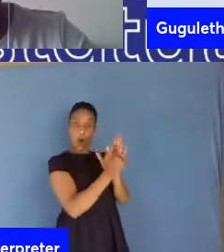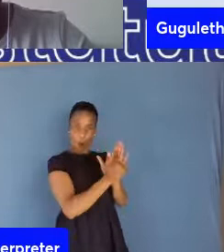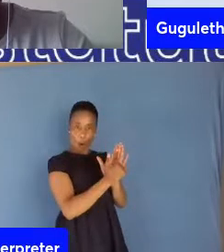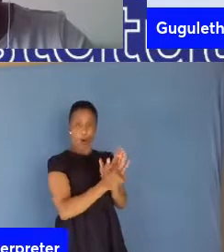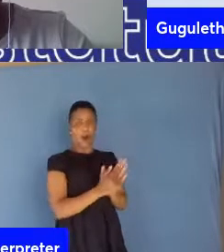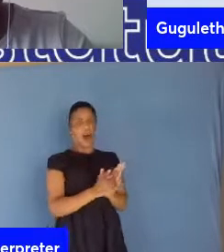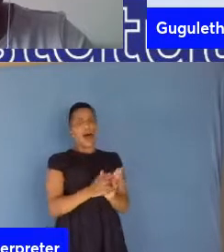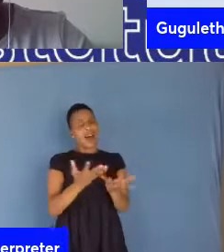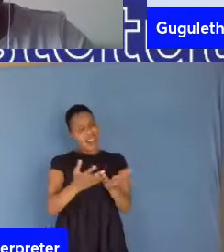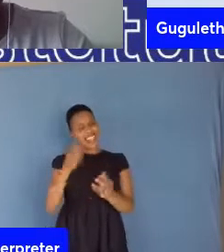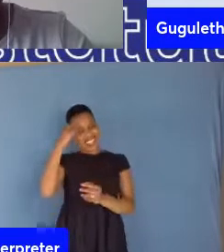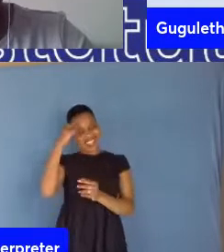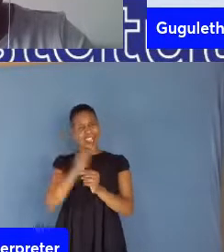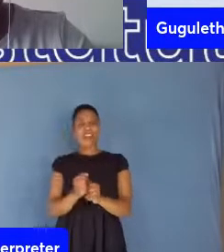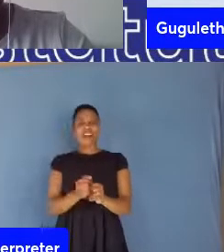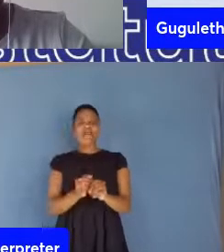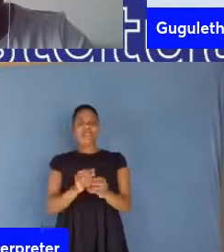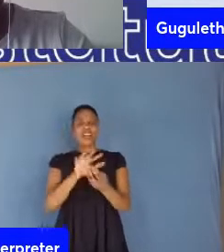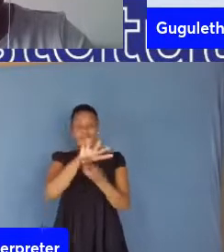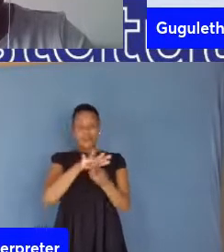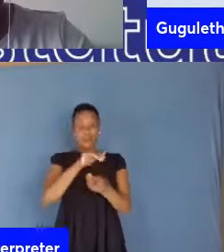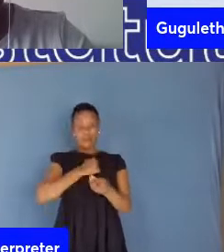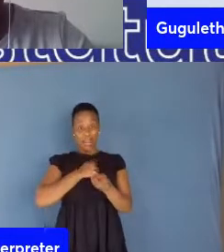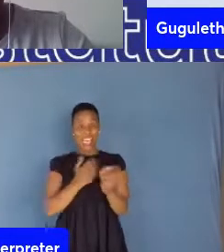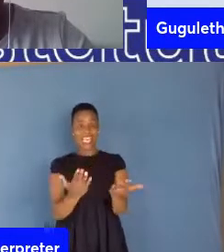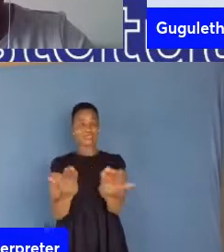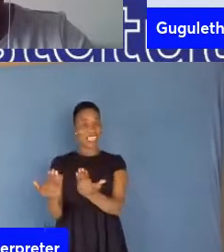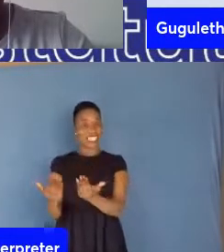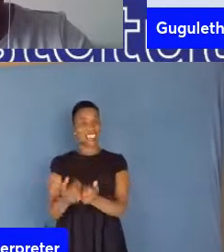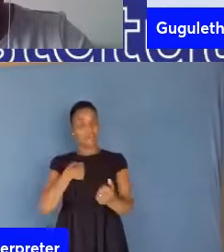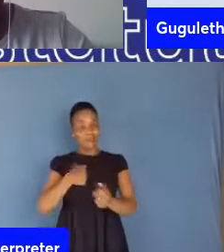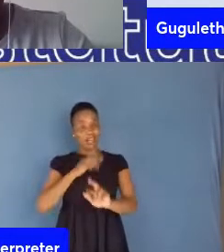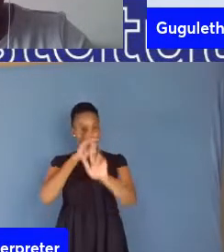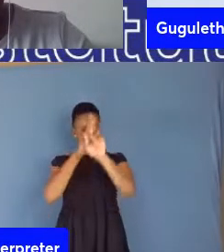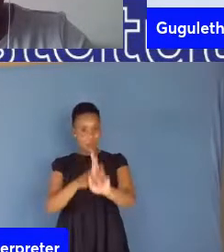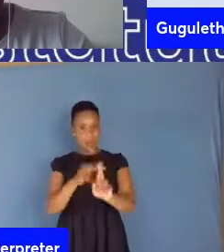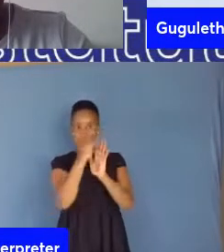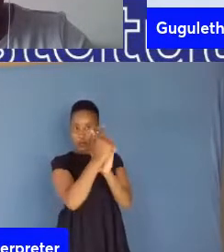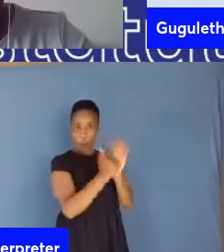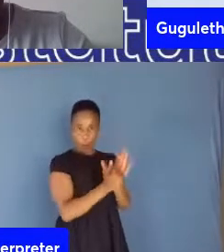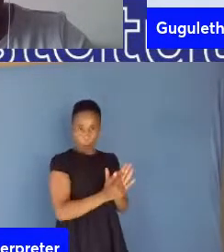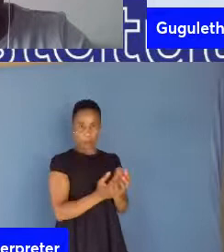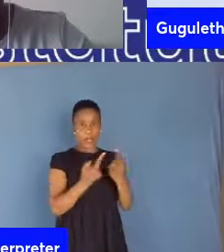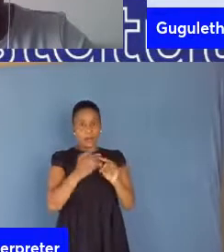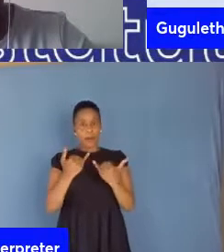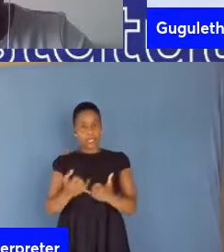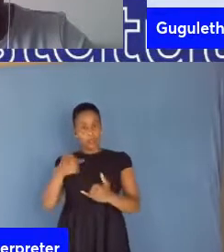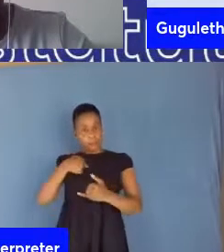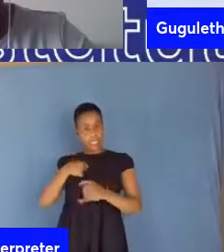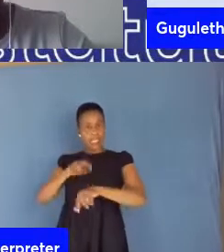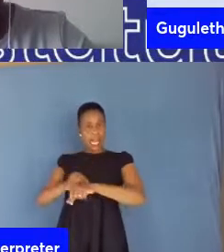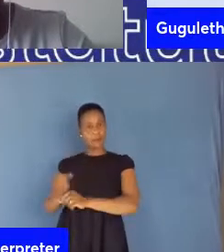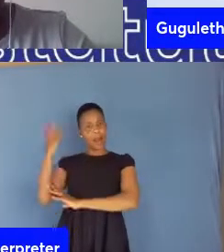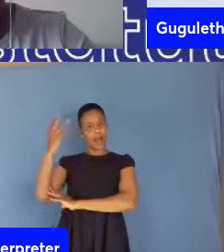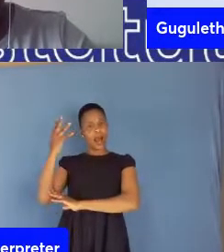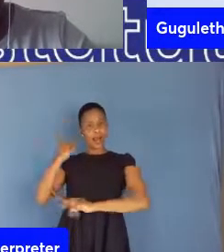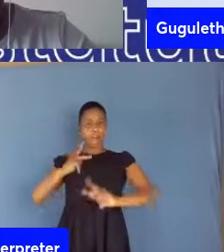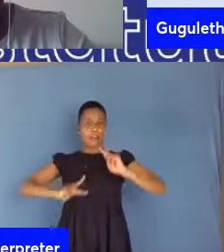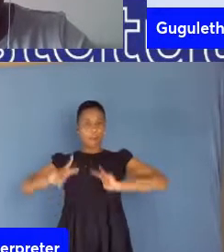I'll be a law-abiding citizen, But my stage name is called Indlobongela, which